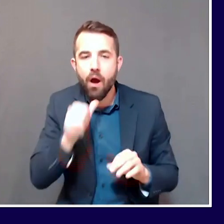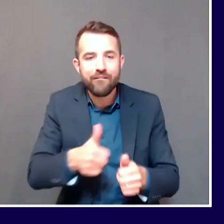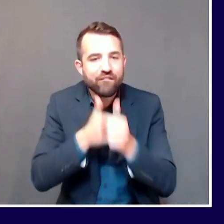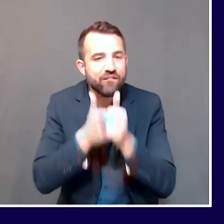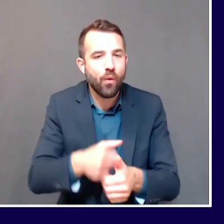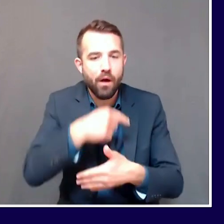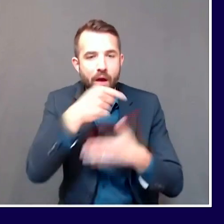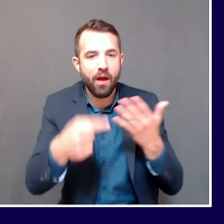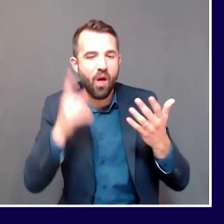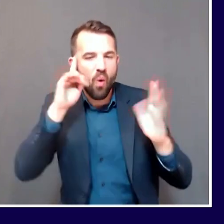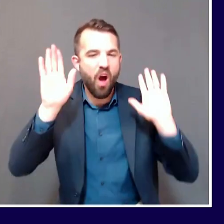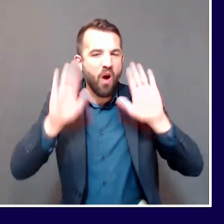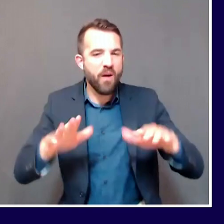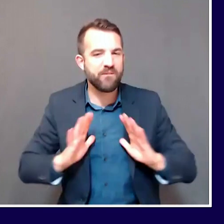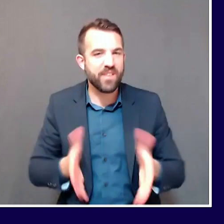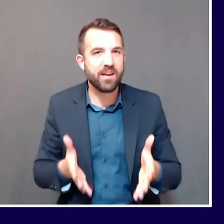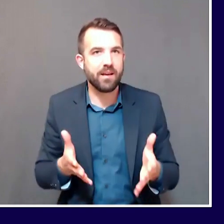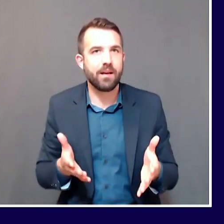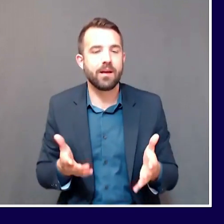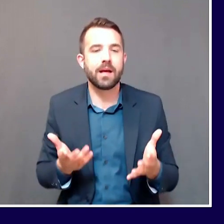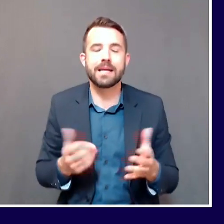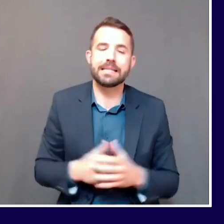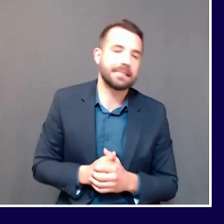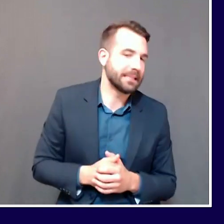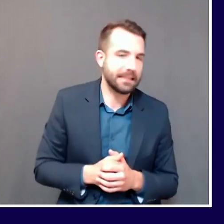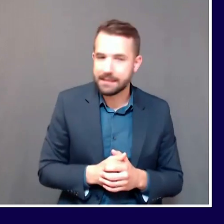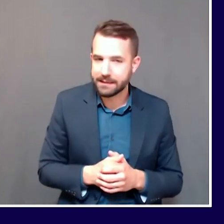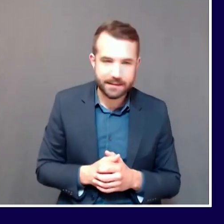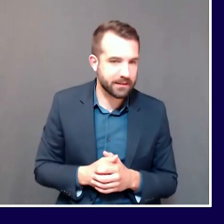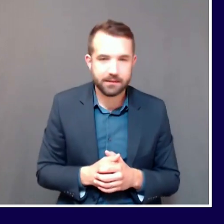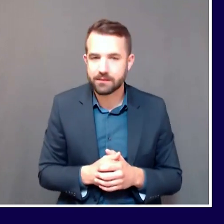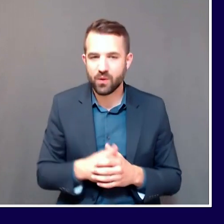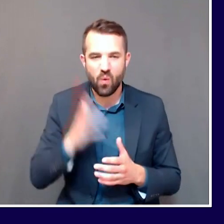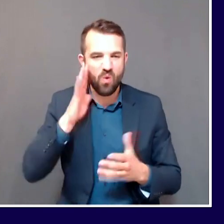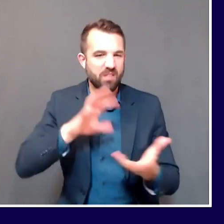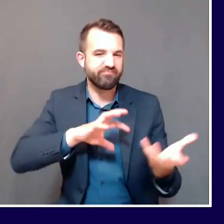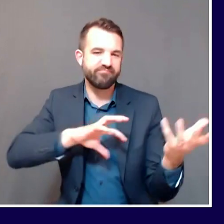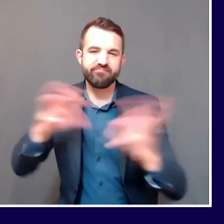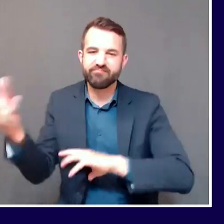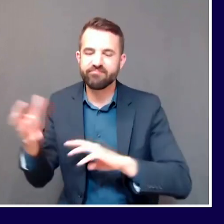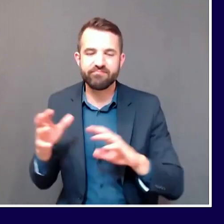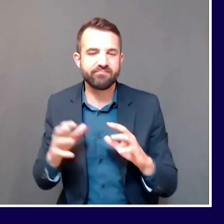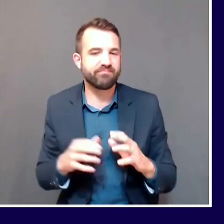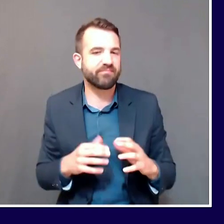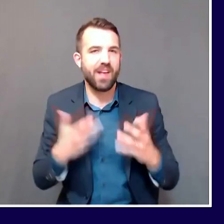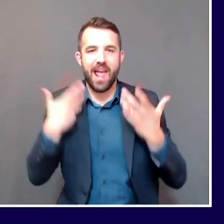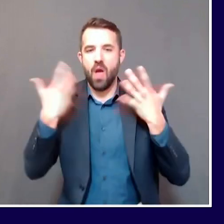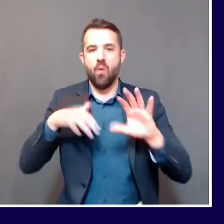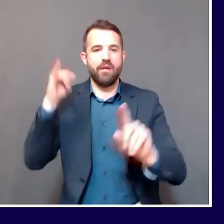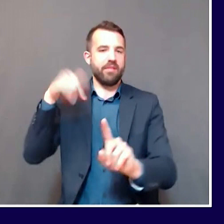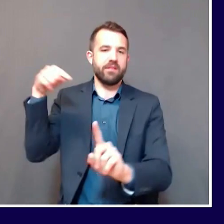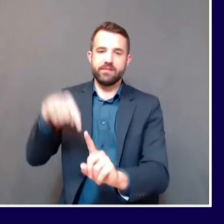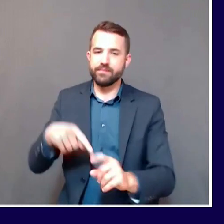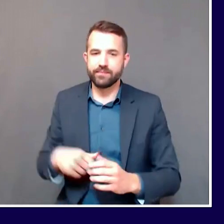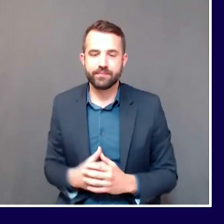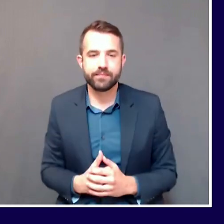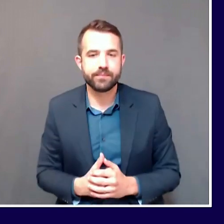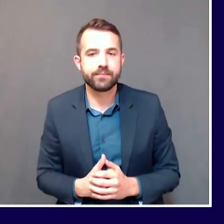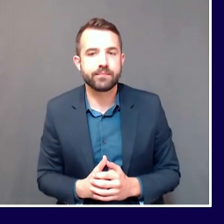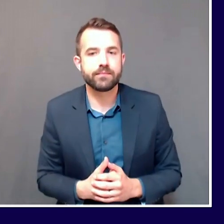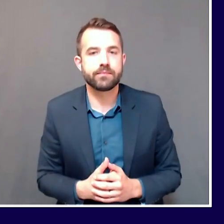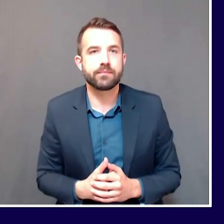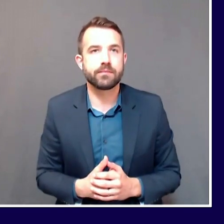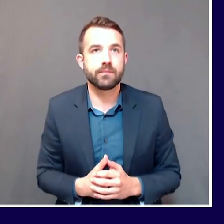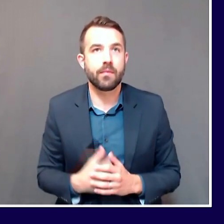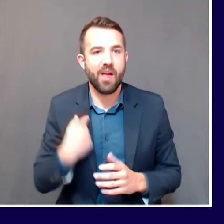need to abide by any of these recommendations. And that's not the direction we want to be going. So that's something I've heard from